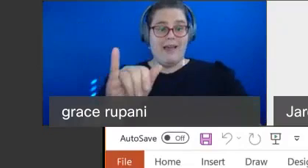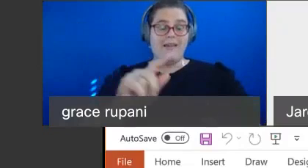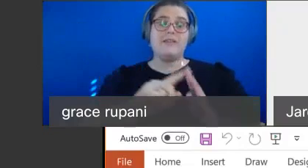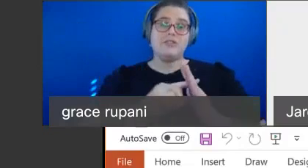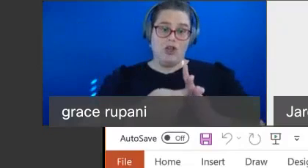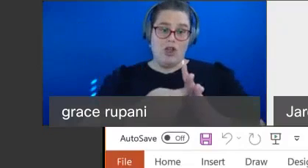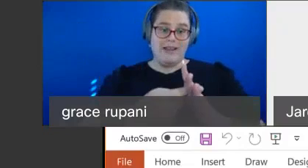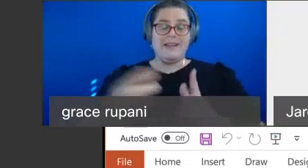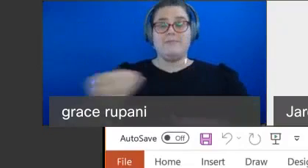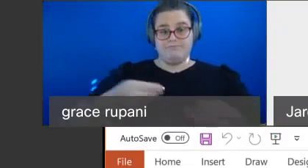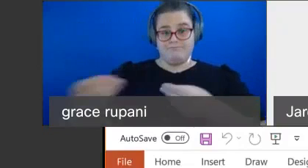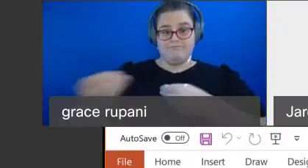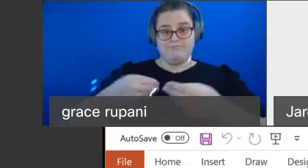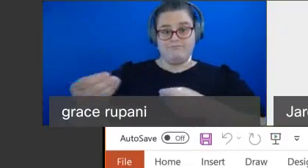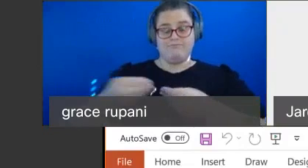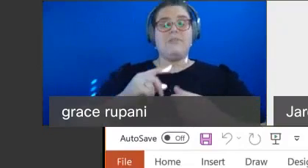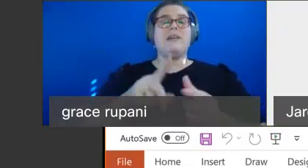was April and May.